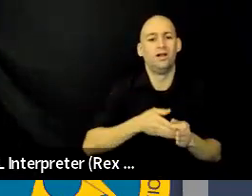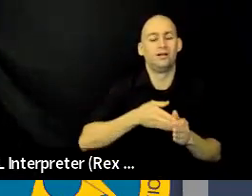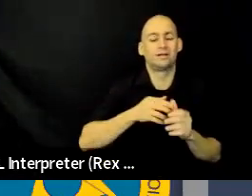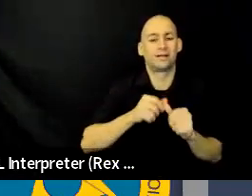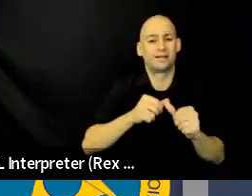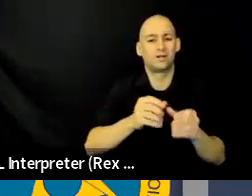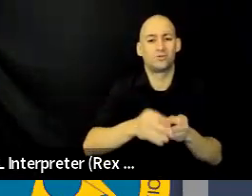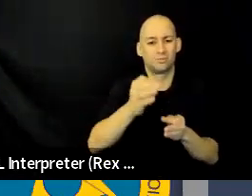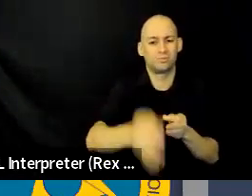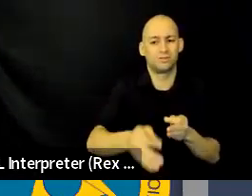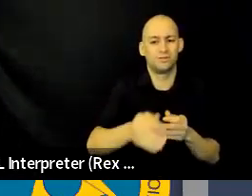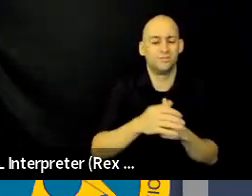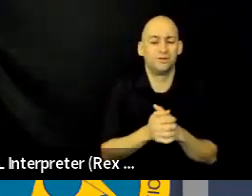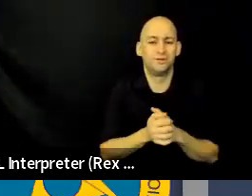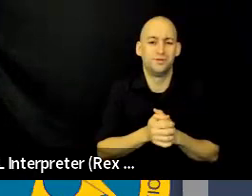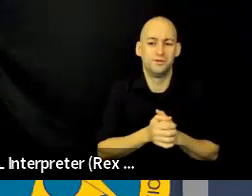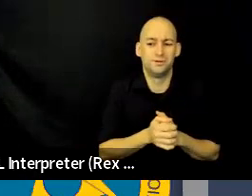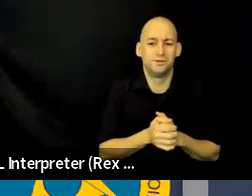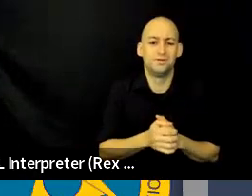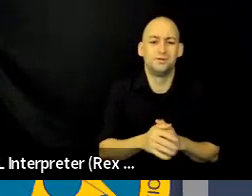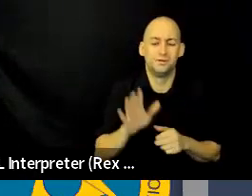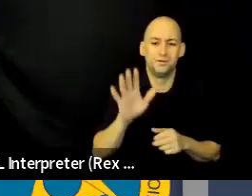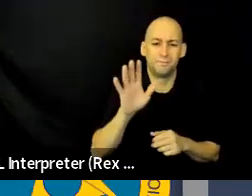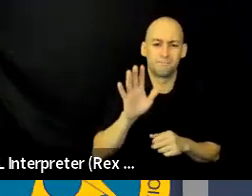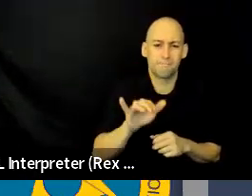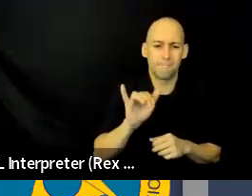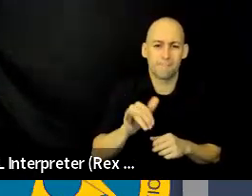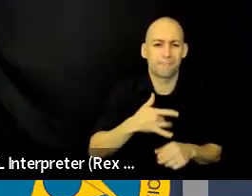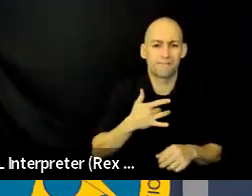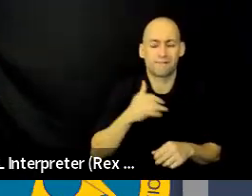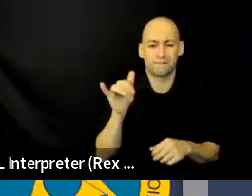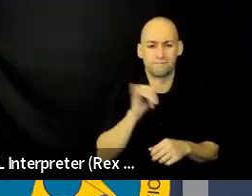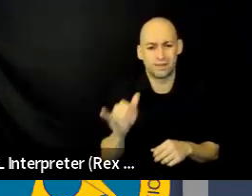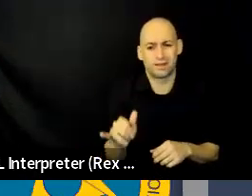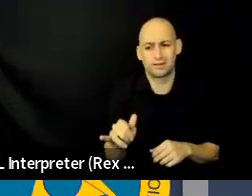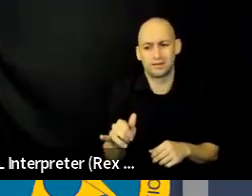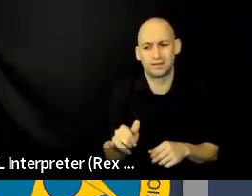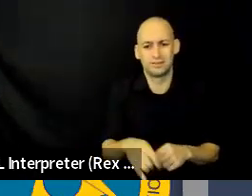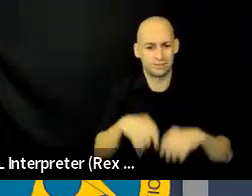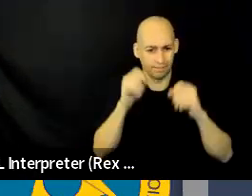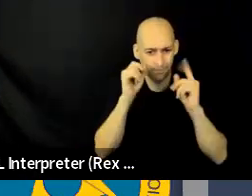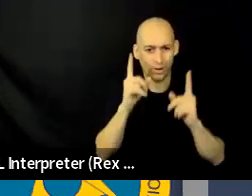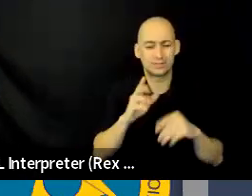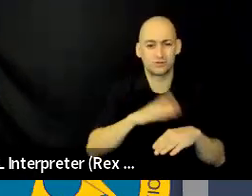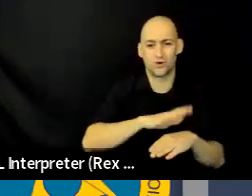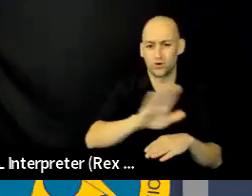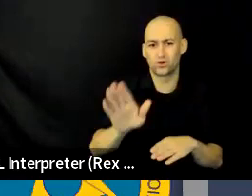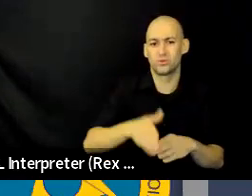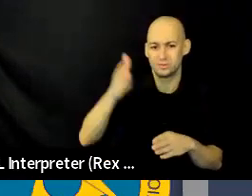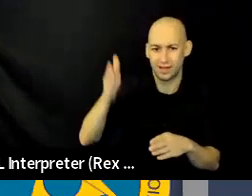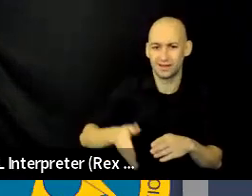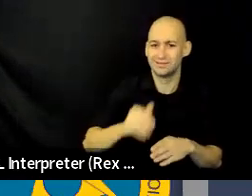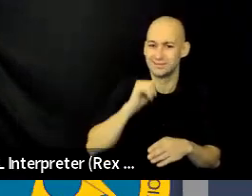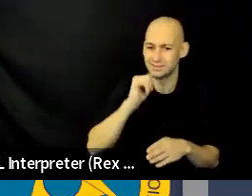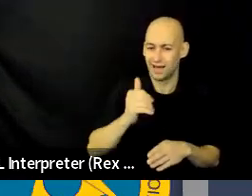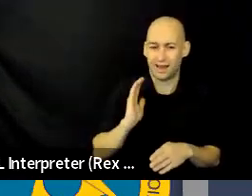couple meetings already to get to this point. And so if it feels like there's surprises on your end, it certainly has not been our